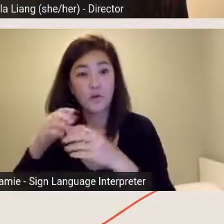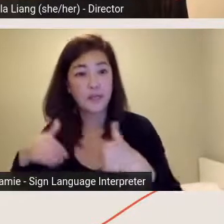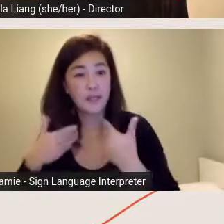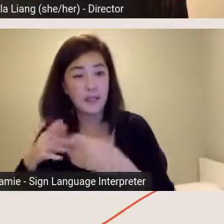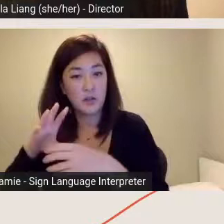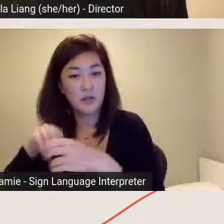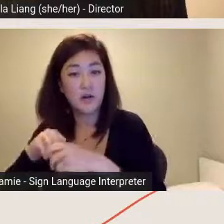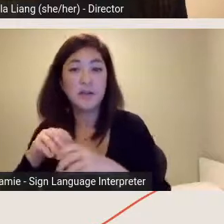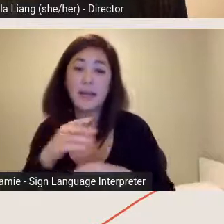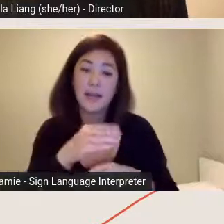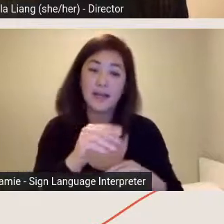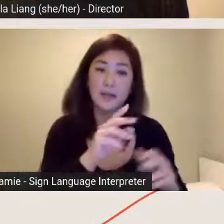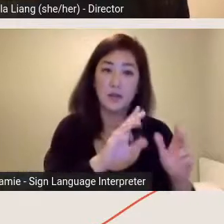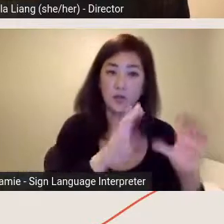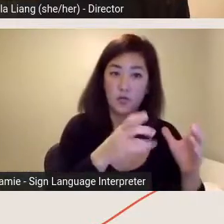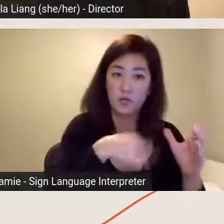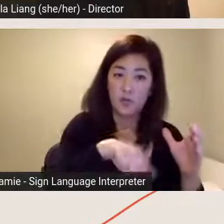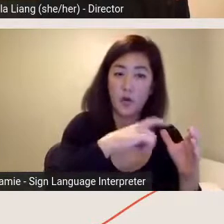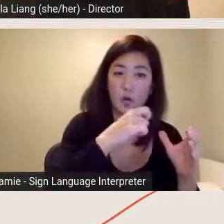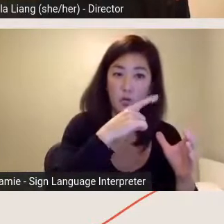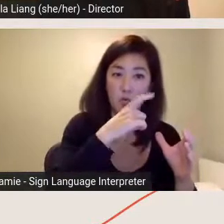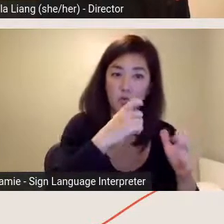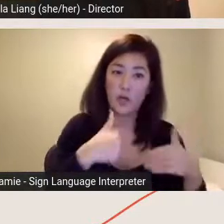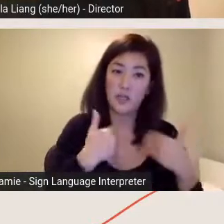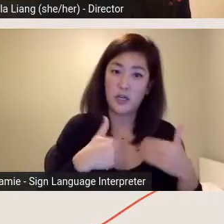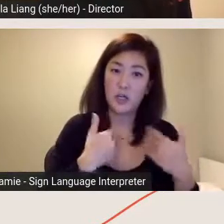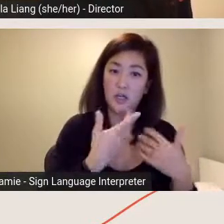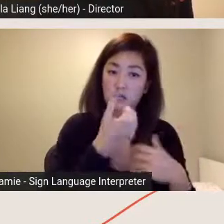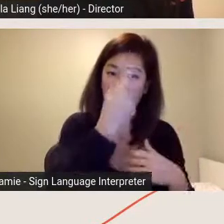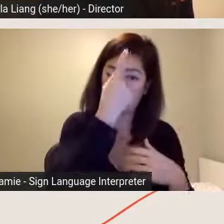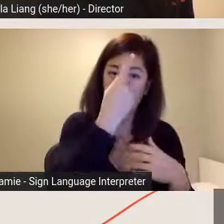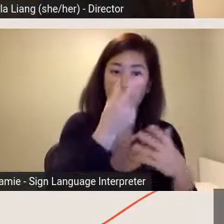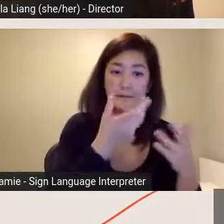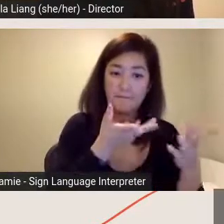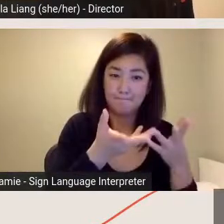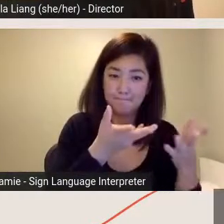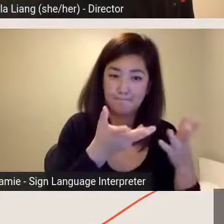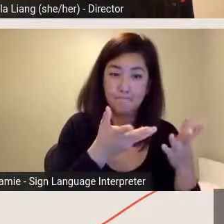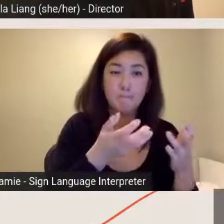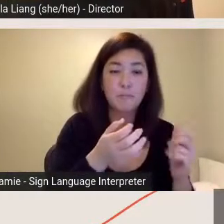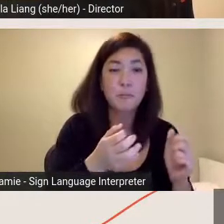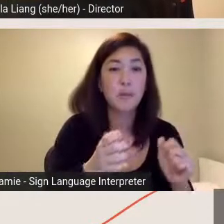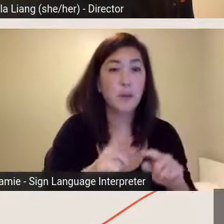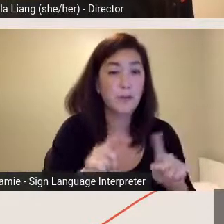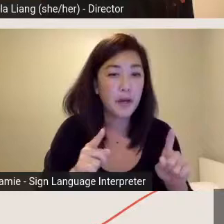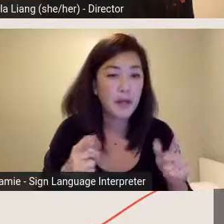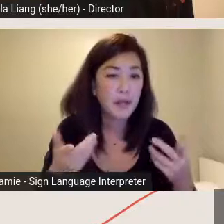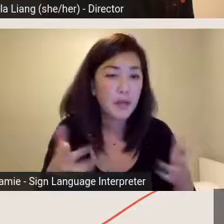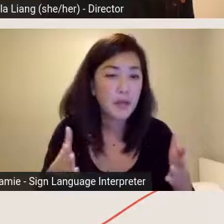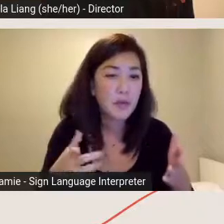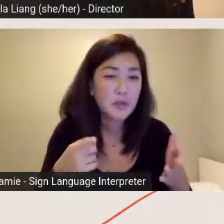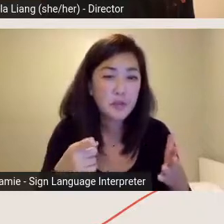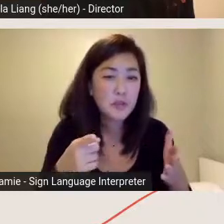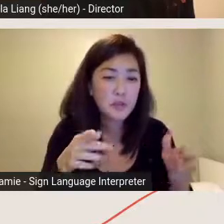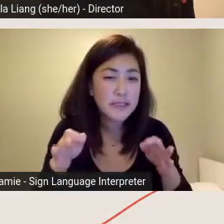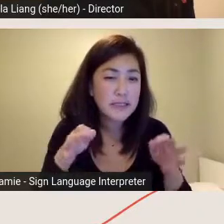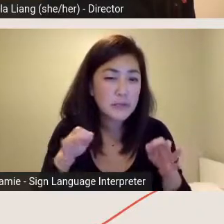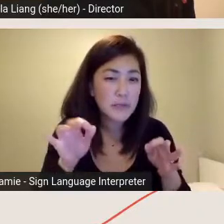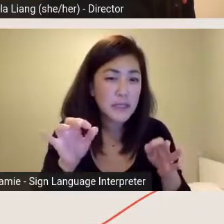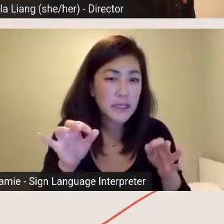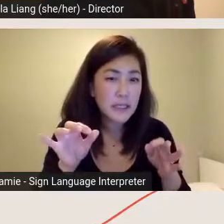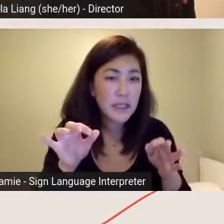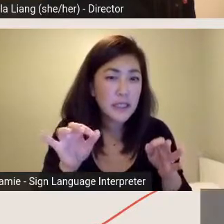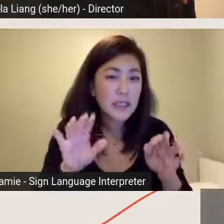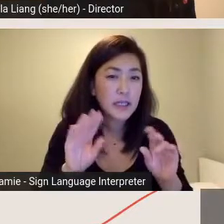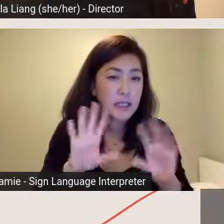removed. But I also like, and I certainly don't want to put you in a position to try and explain for the subjects who are in the film, but I do want to, like, it